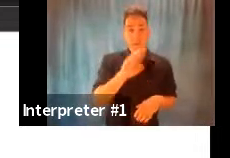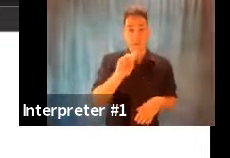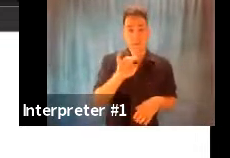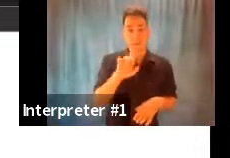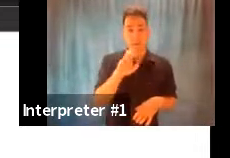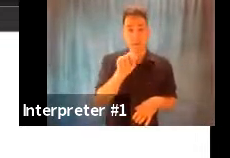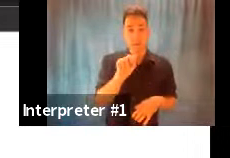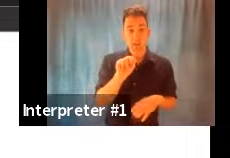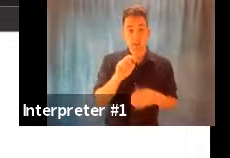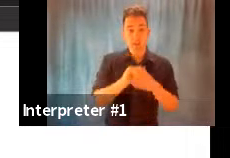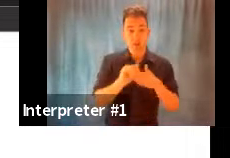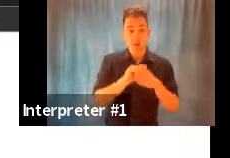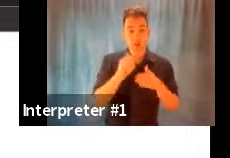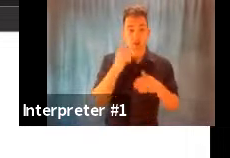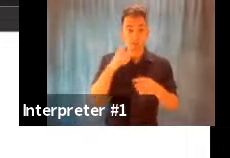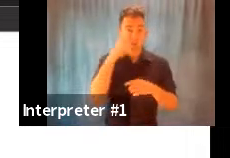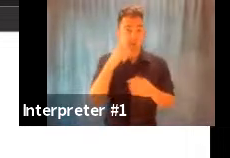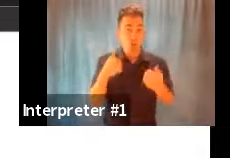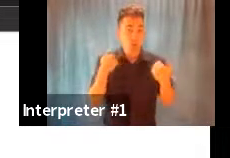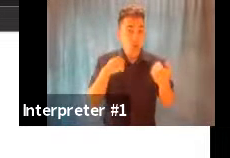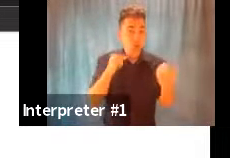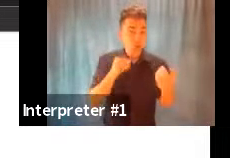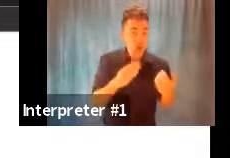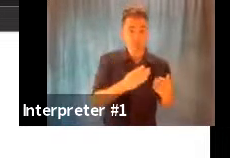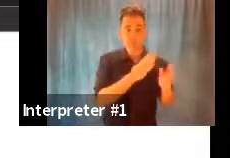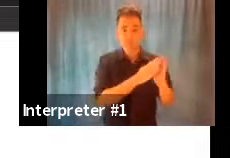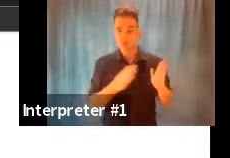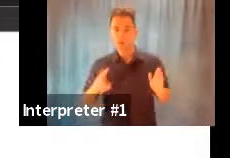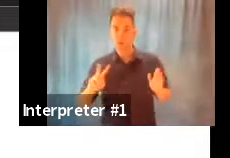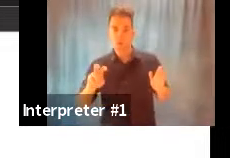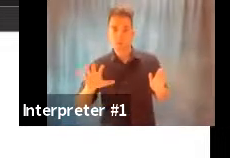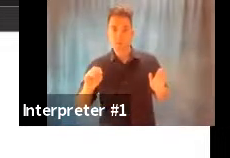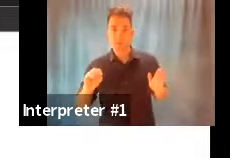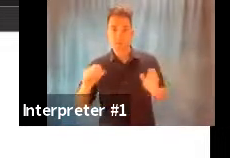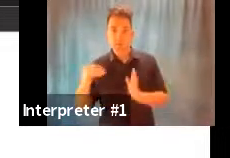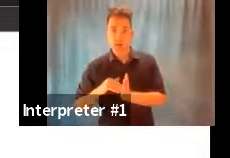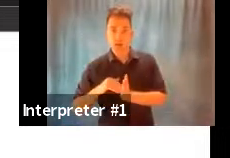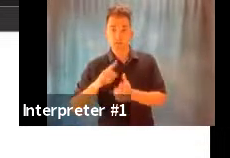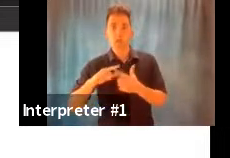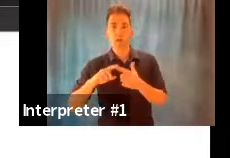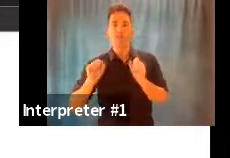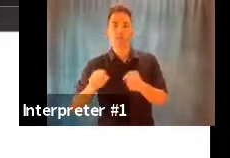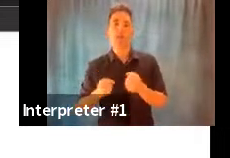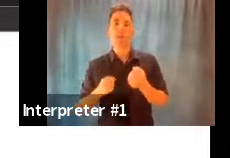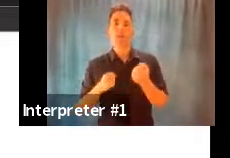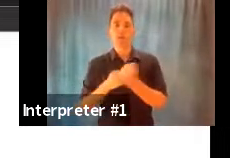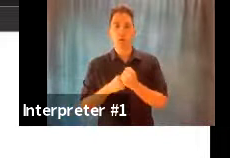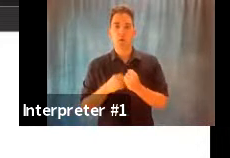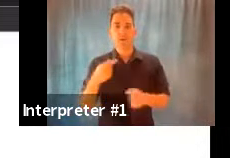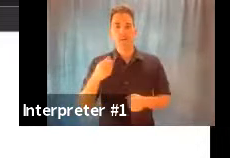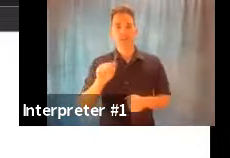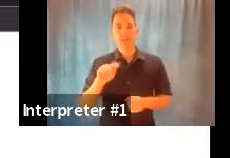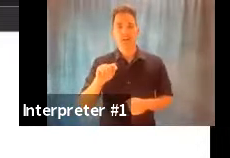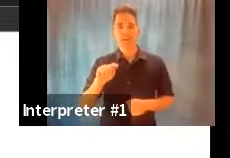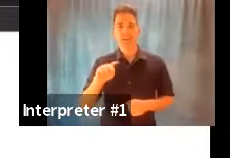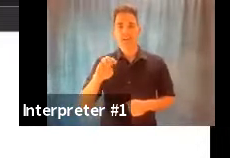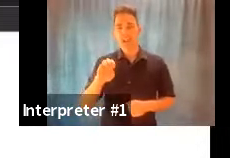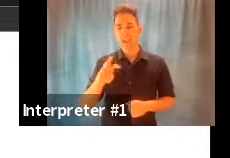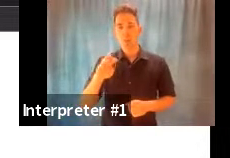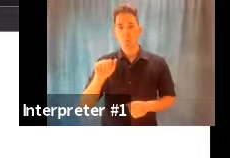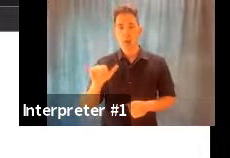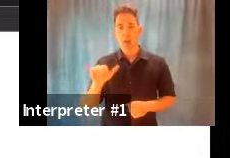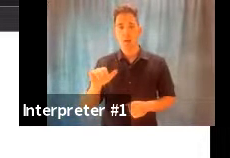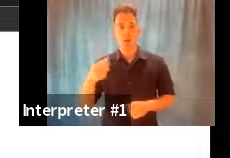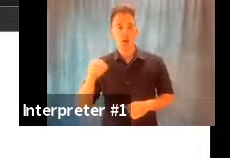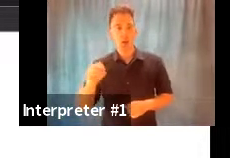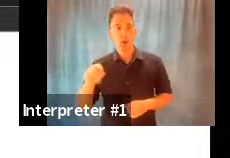to $250,000 to be able to support the Gateway Go program, and a little over $400,000 to be